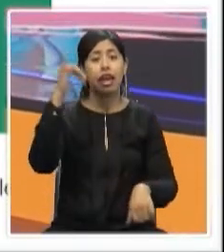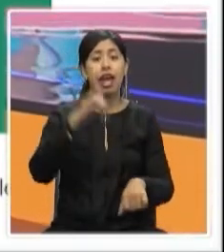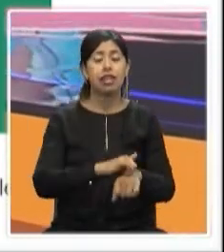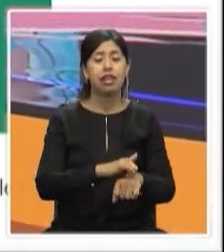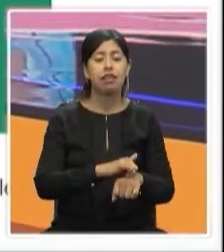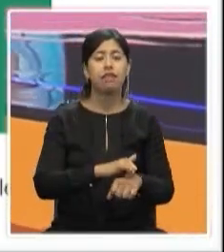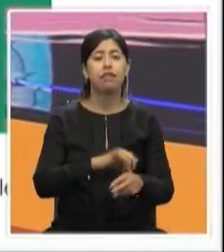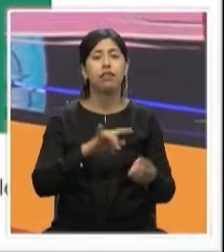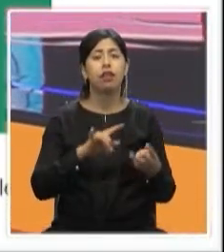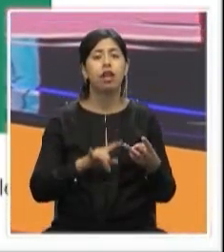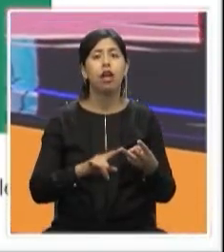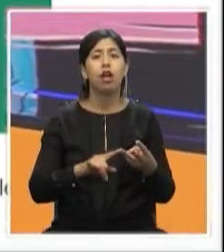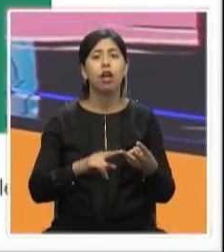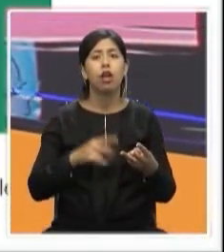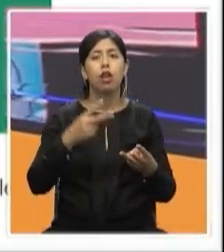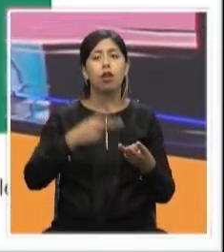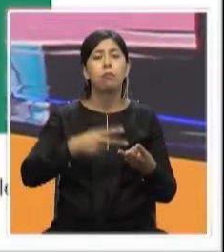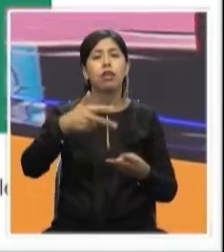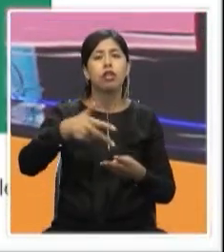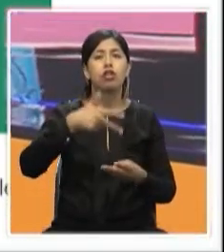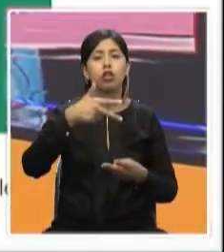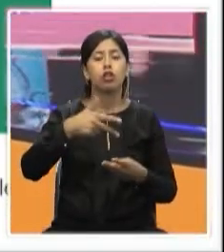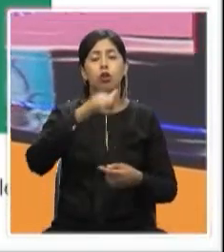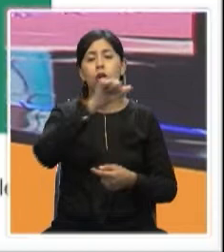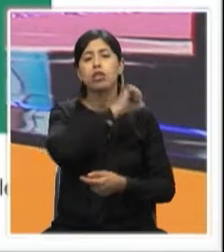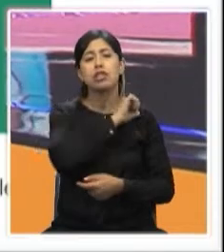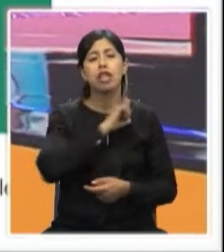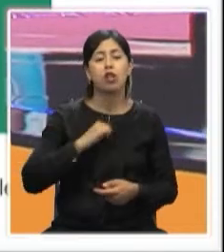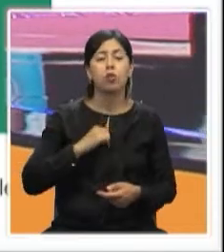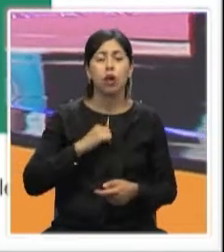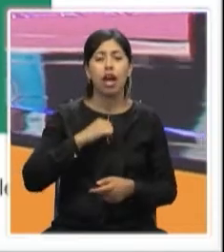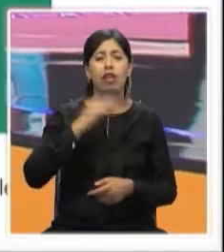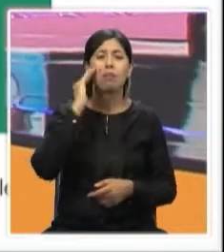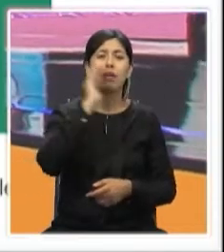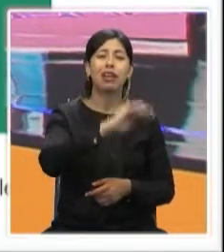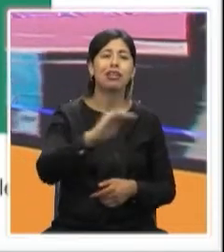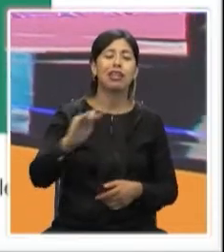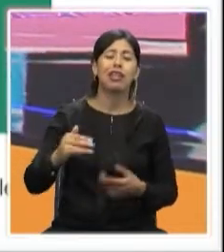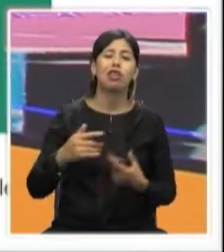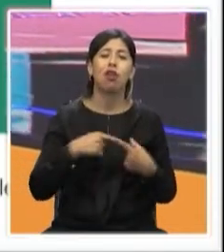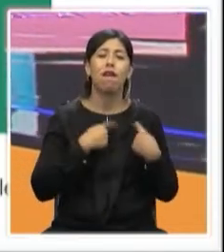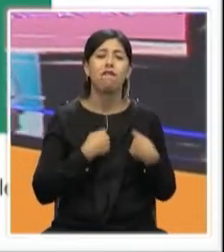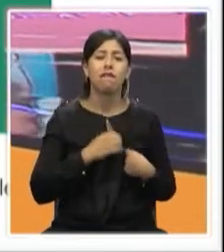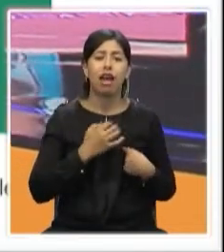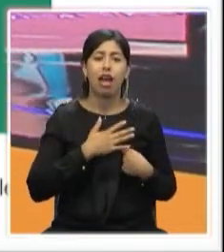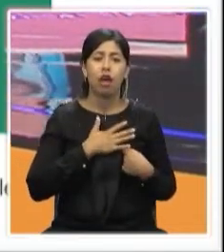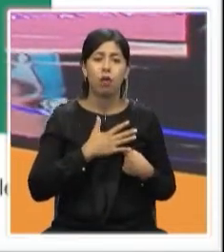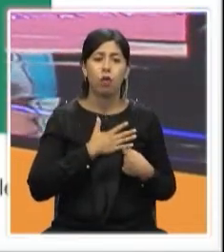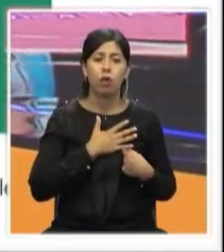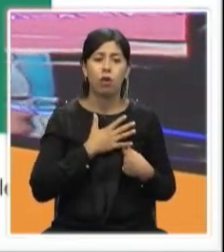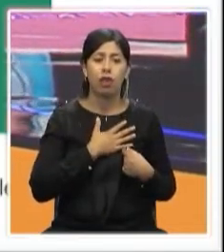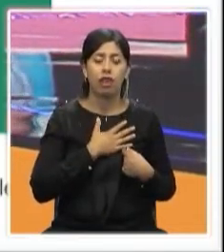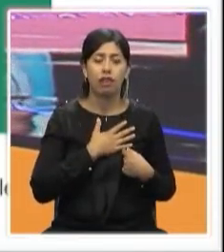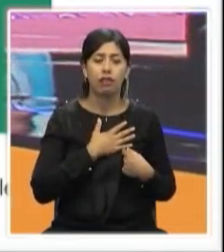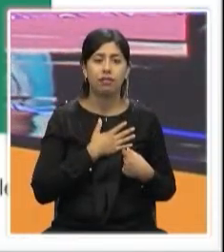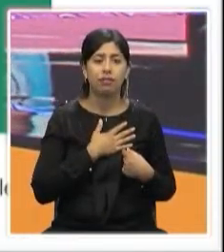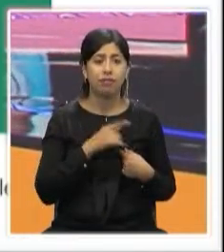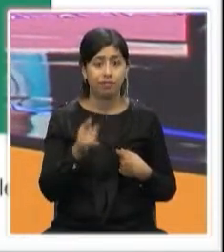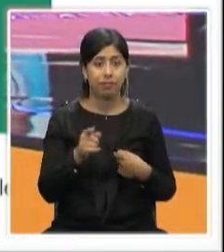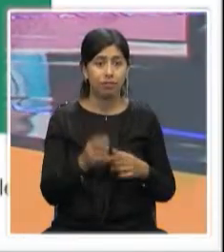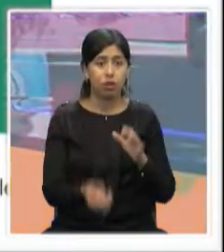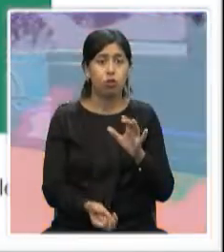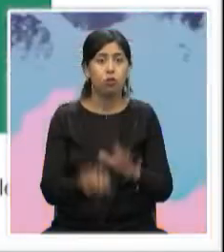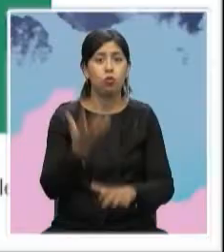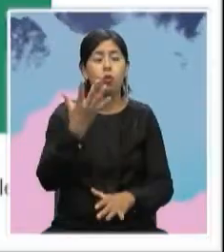work is about people who use new machines, design new machines, repair new machines, sell new machines, etc. Let me give you a second